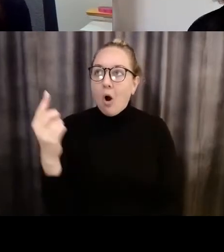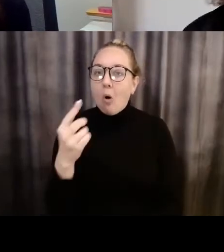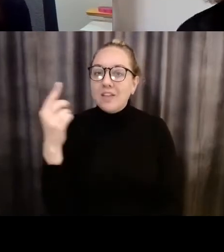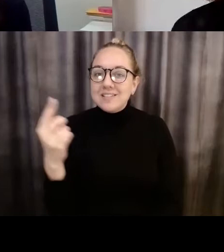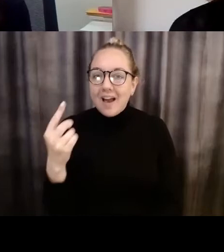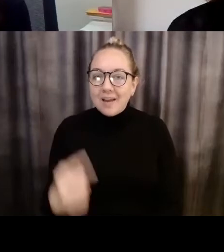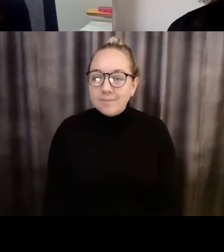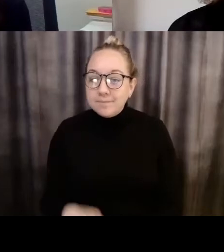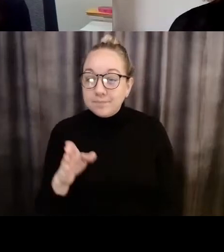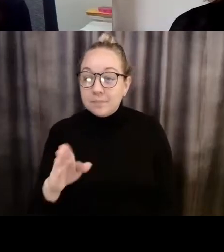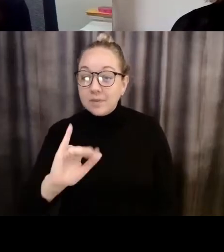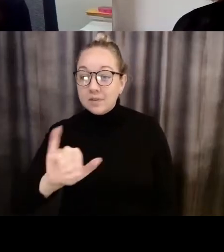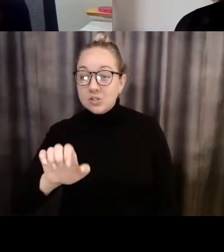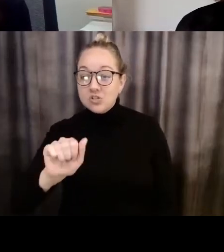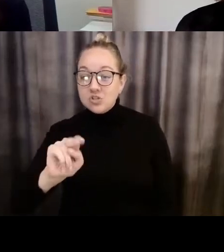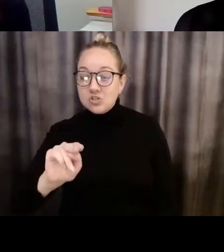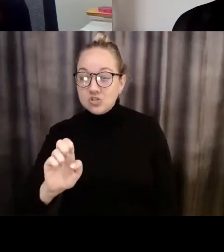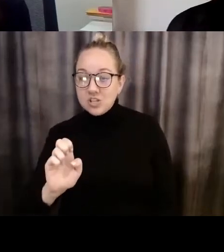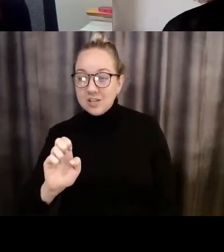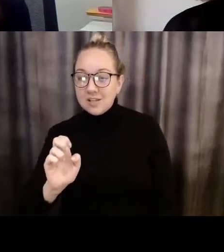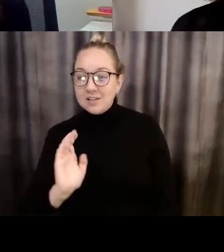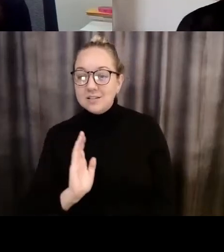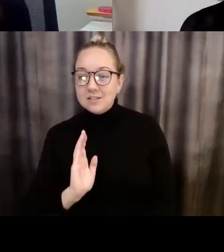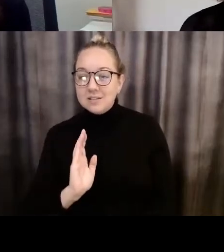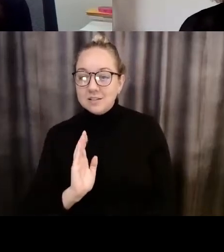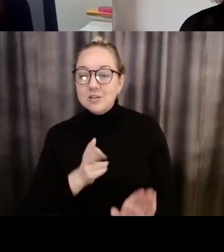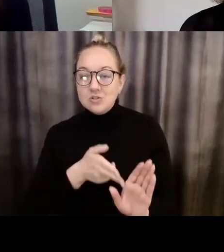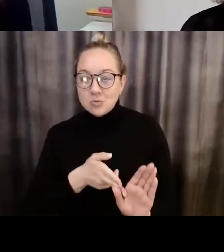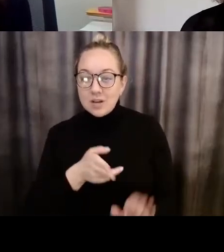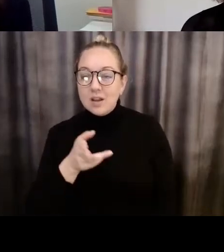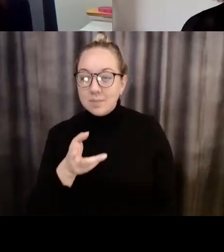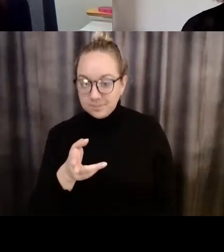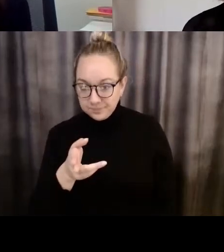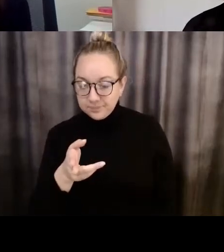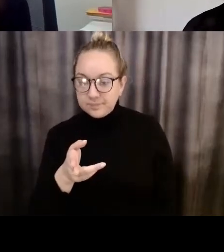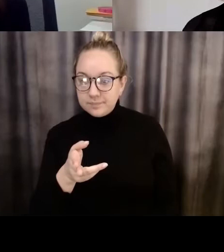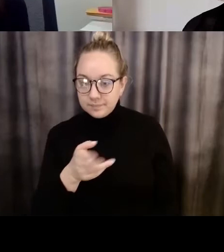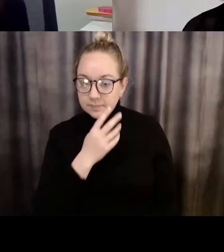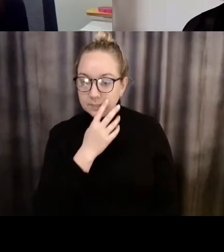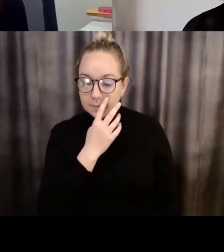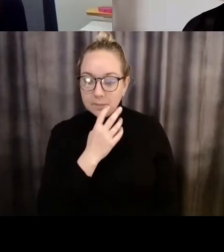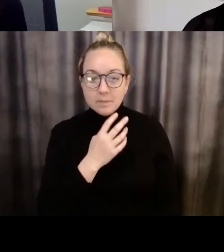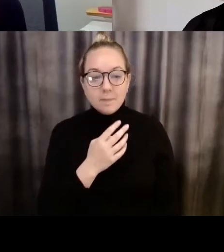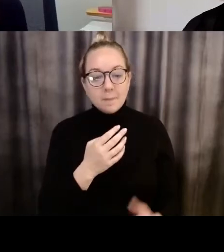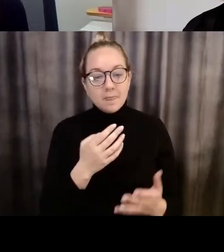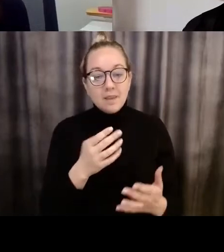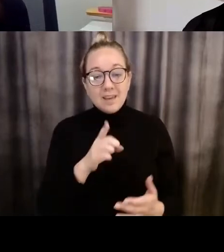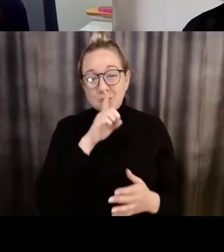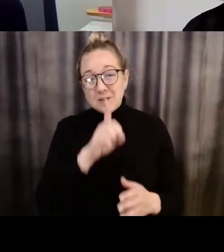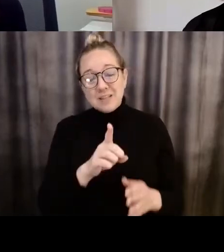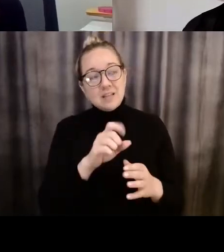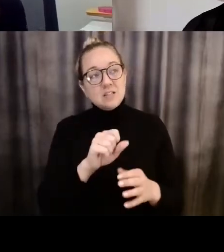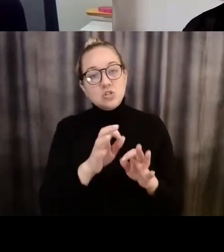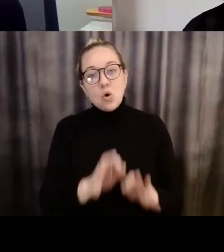to jump in and to piggyback on what you both said, how important it is for our mental health to